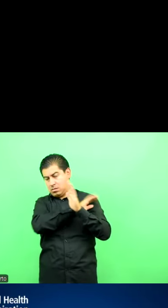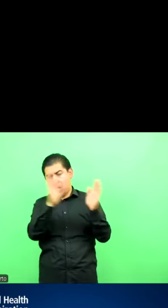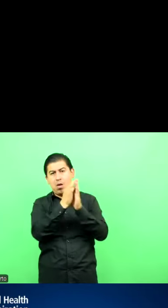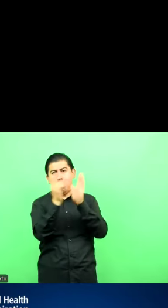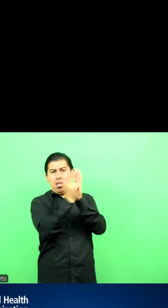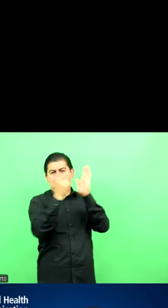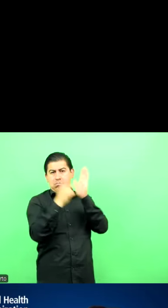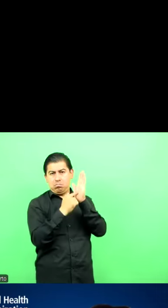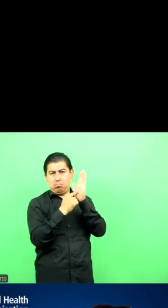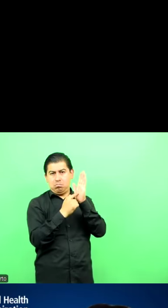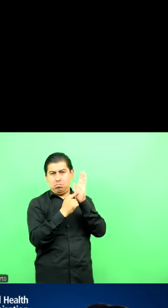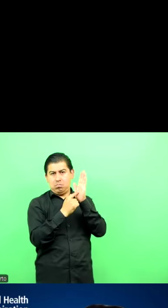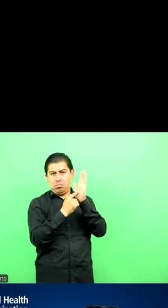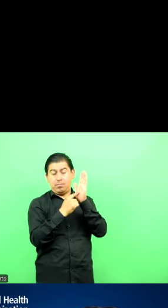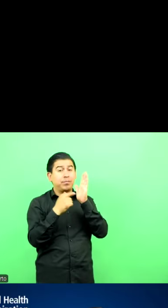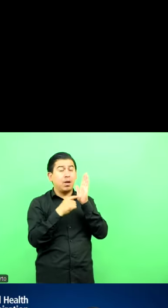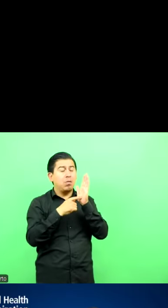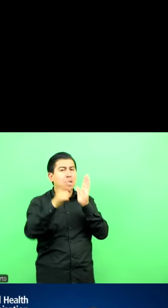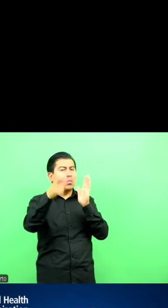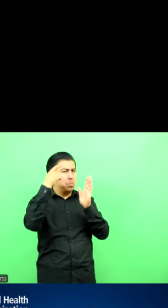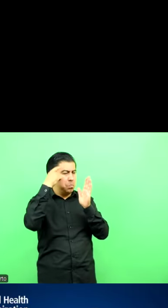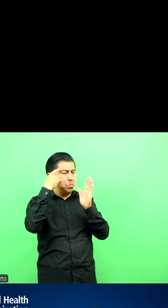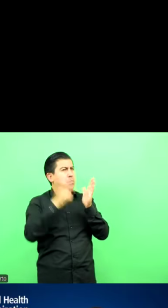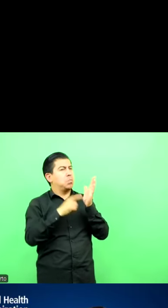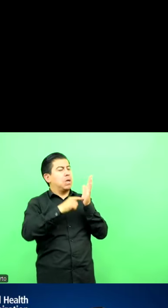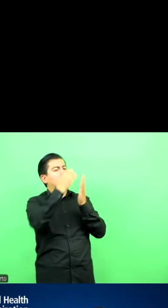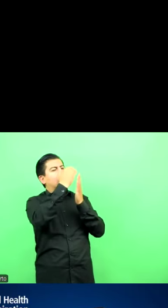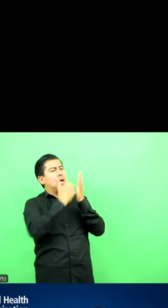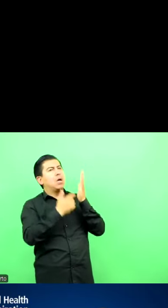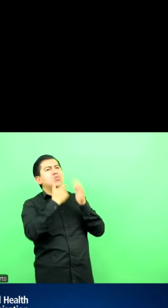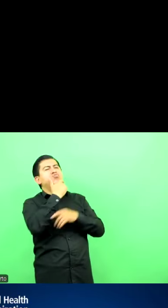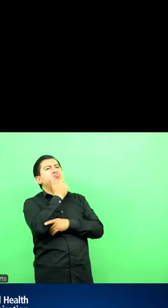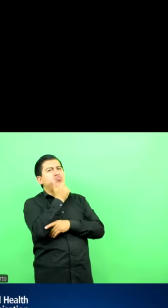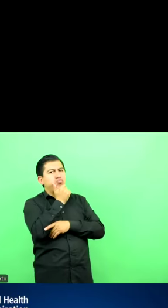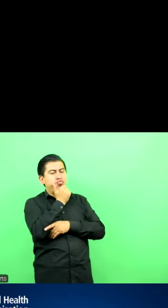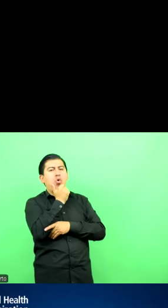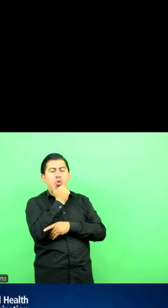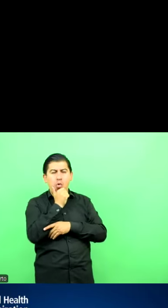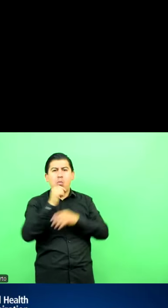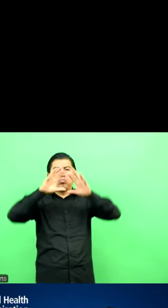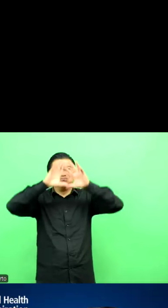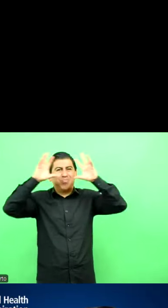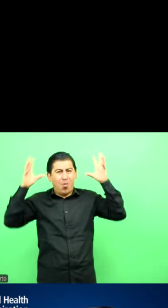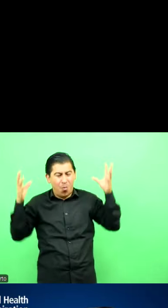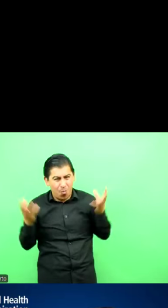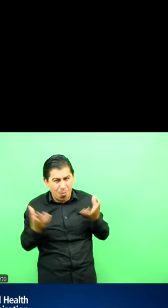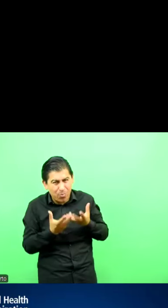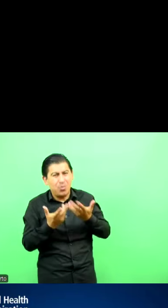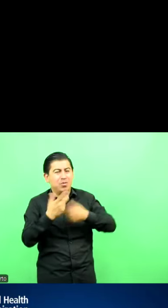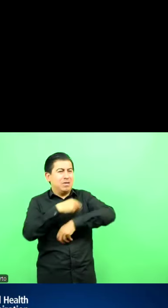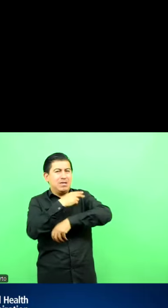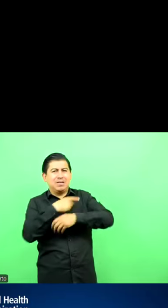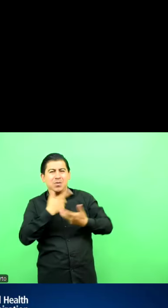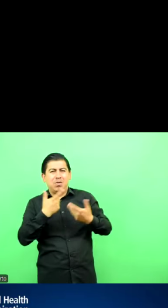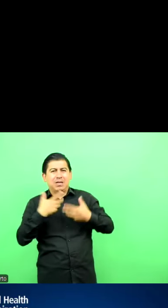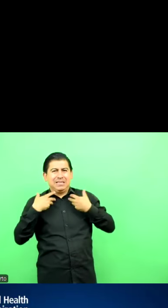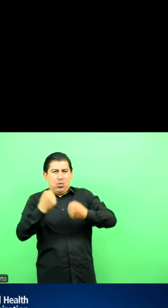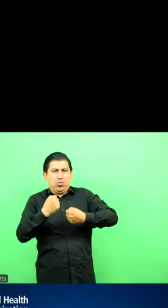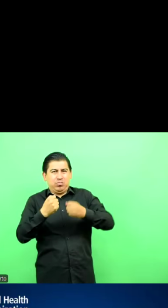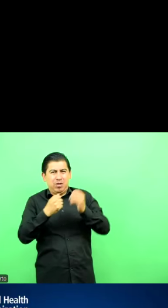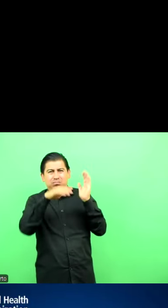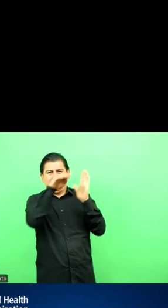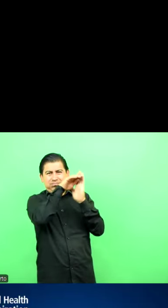have developed the Health Emergency Disaster Risk Management Framework, which addresses this issue at the same time. And the little tiny